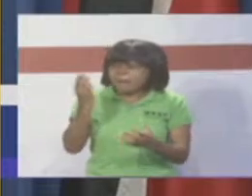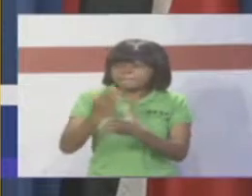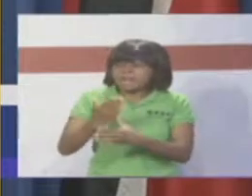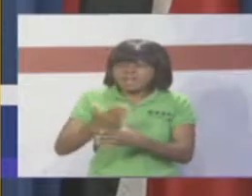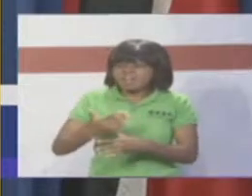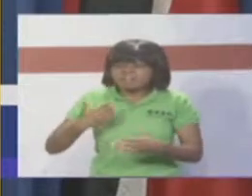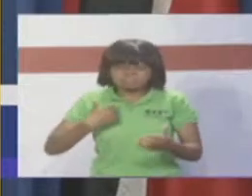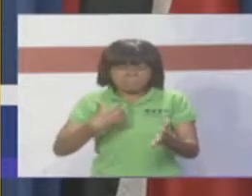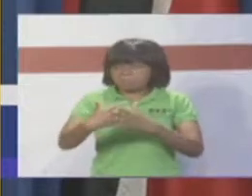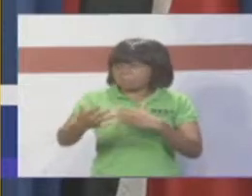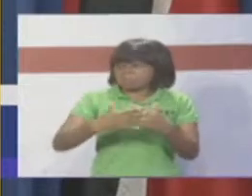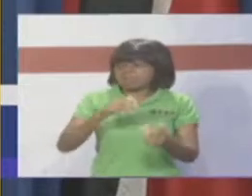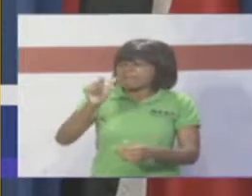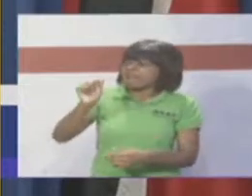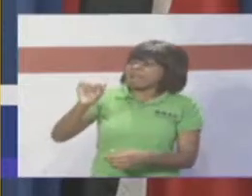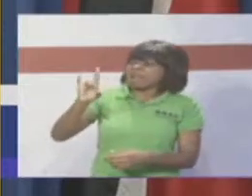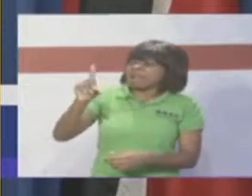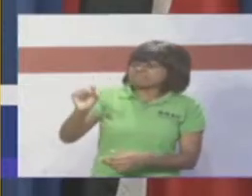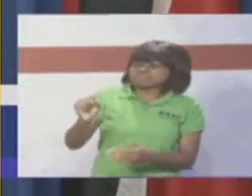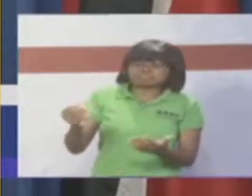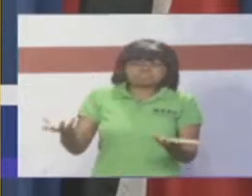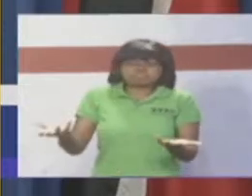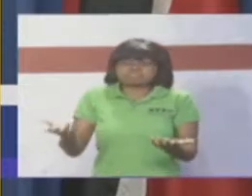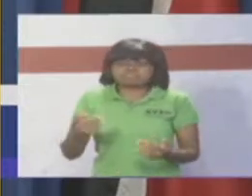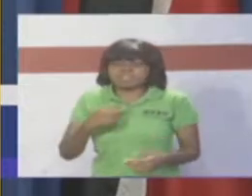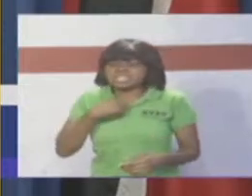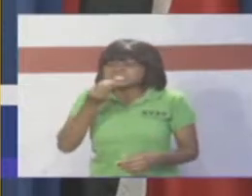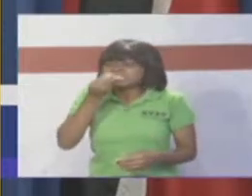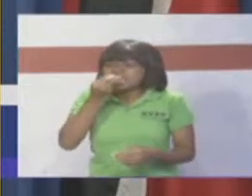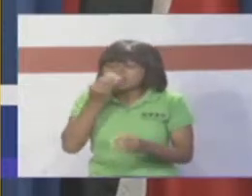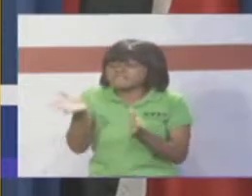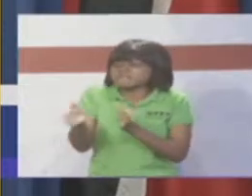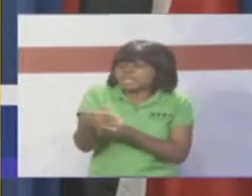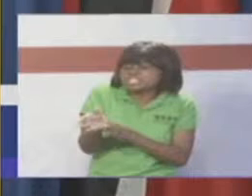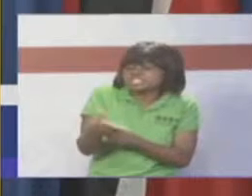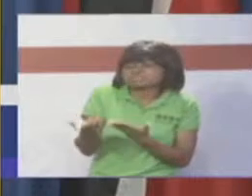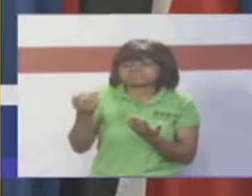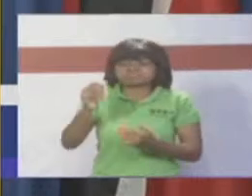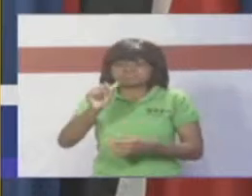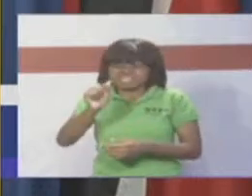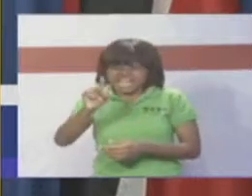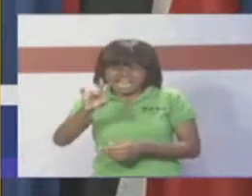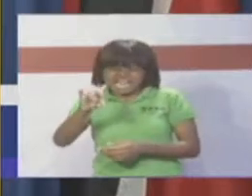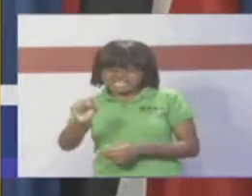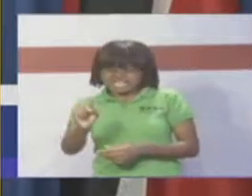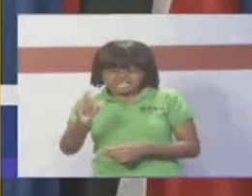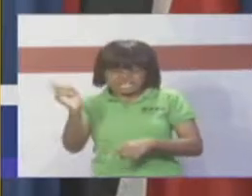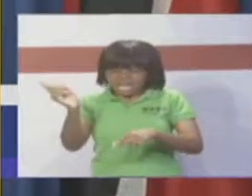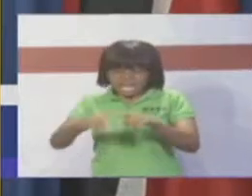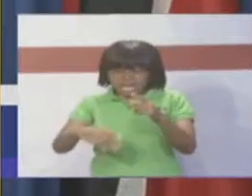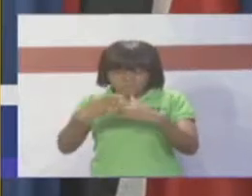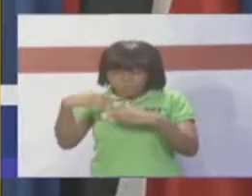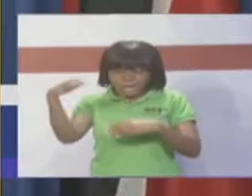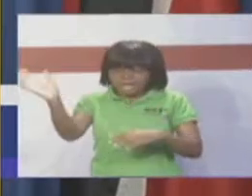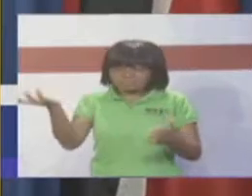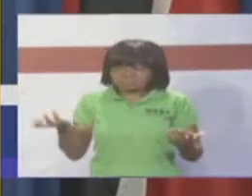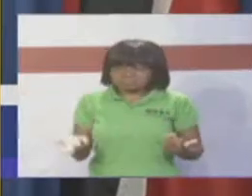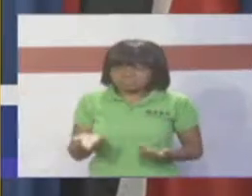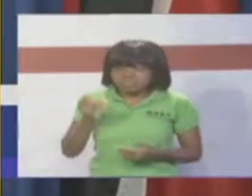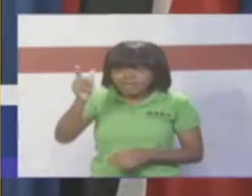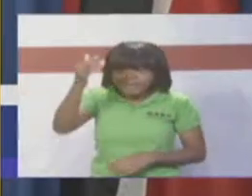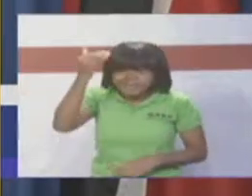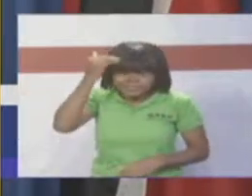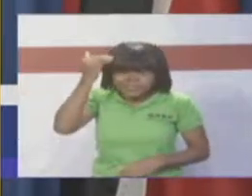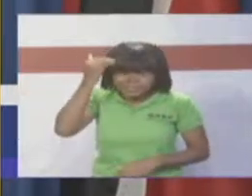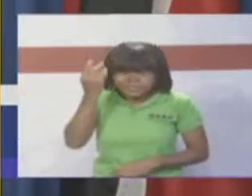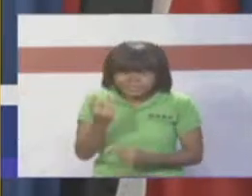And I know 2 of them that are not with us now. Maybe it's because they have too much fish. The bottom line is, if you take that